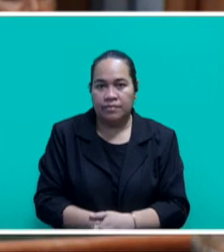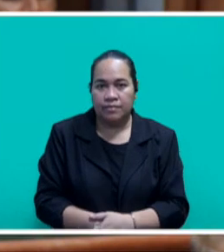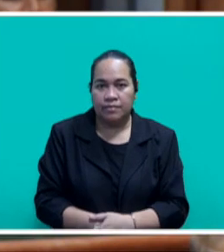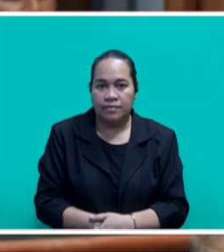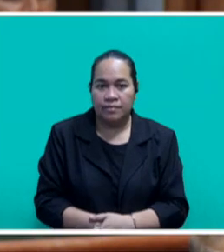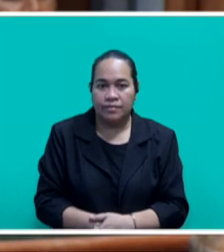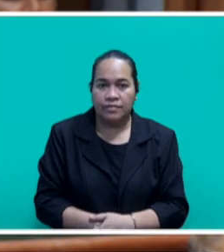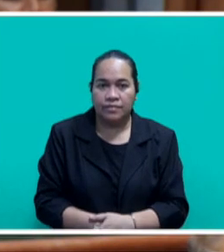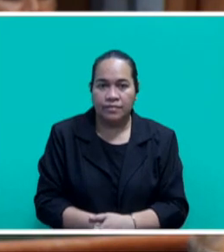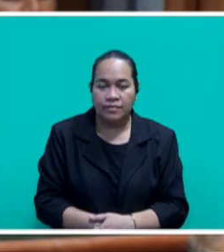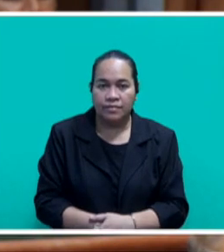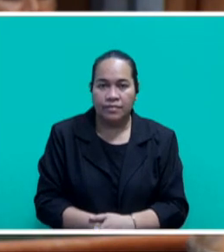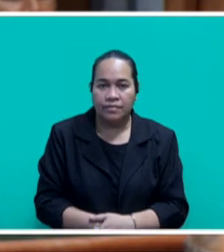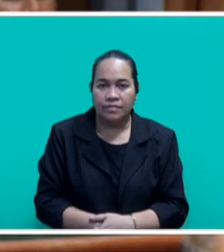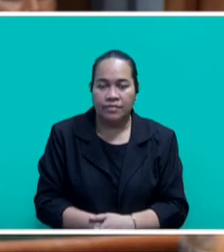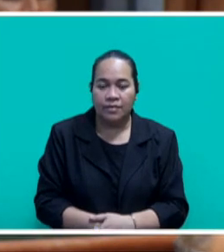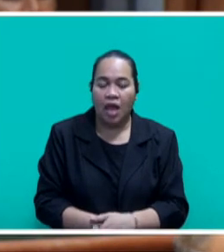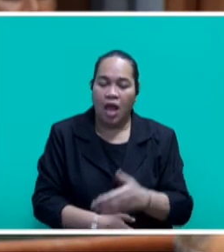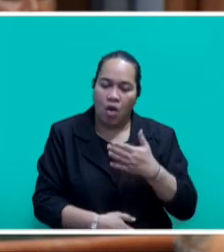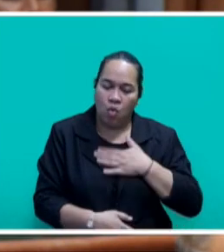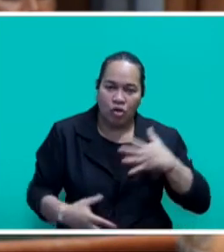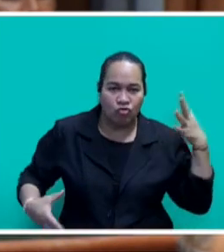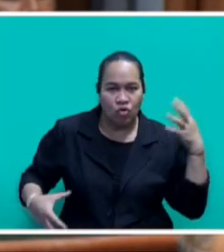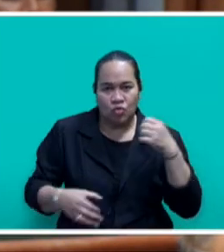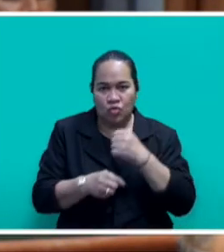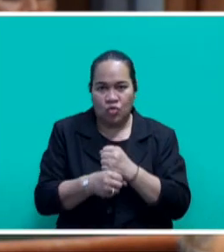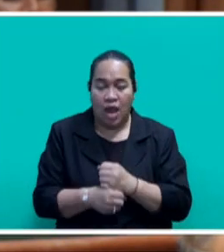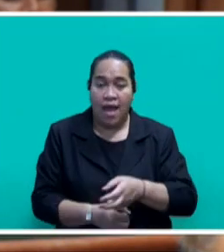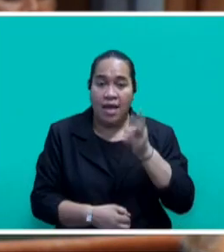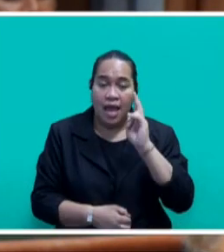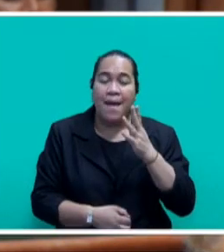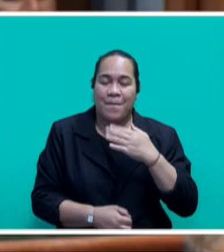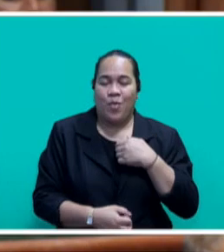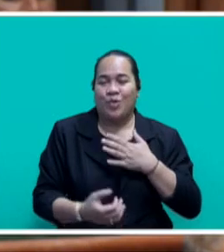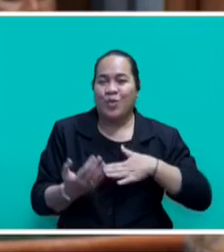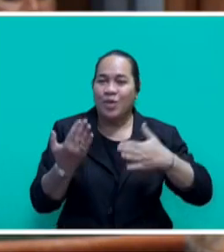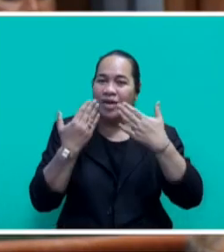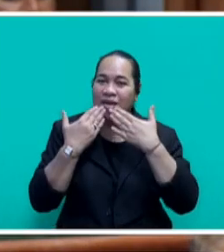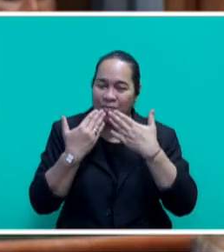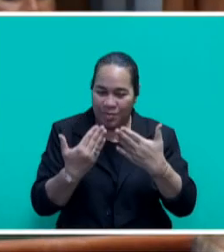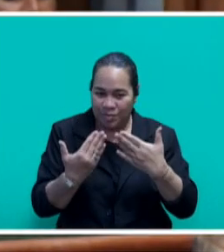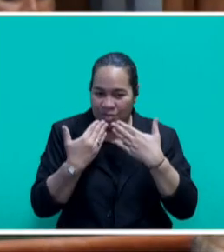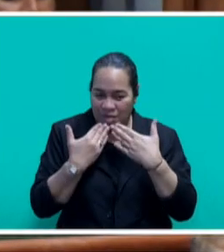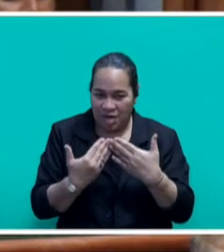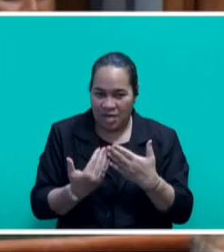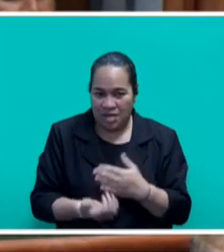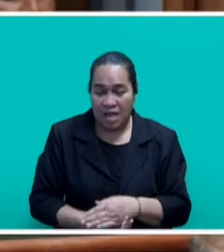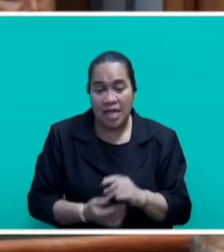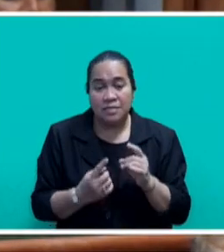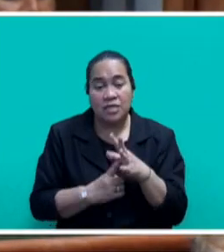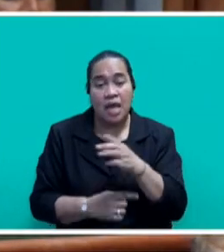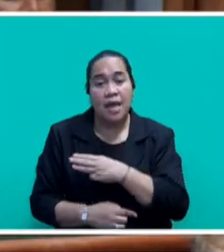Mr. Speaker, sir, let me conclude by stating once again my appreciation to the Minister